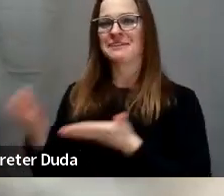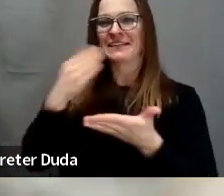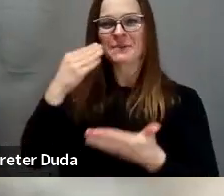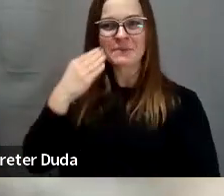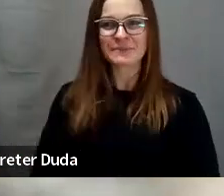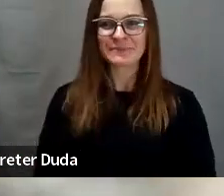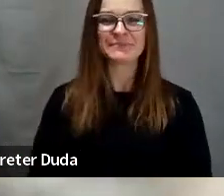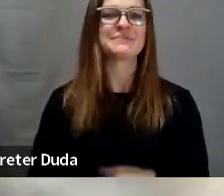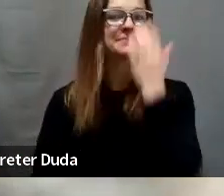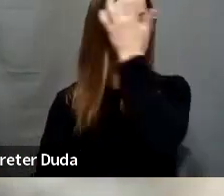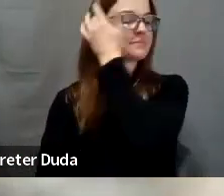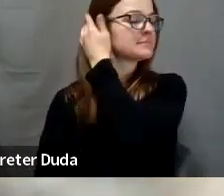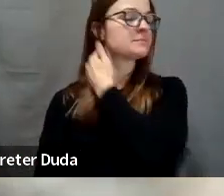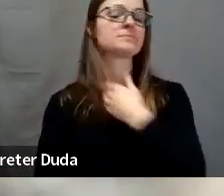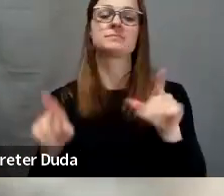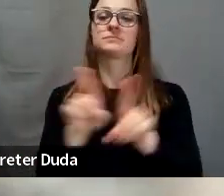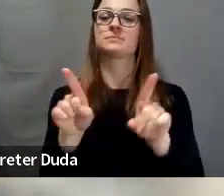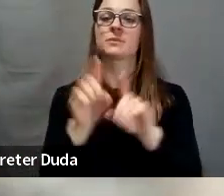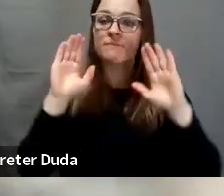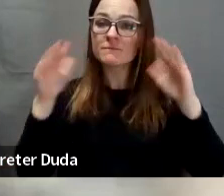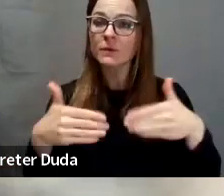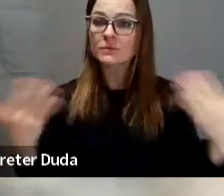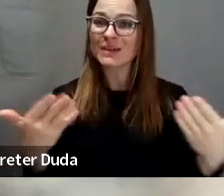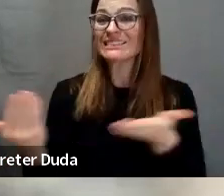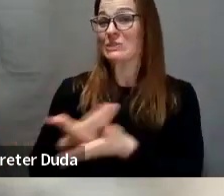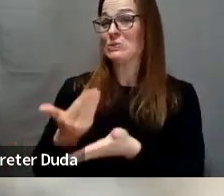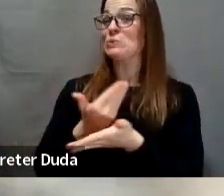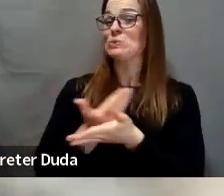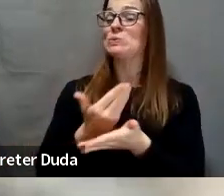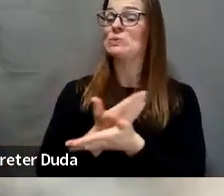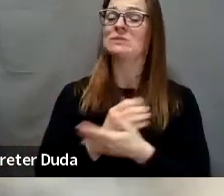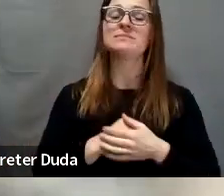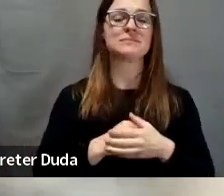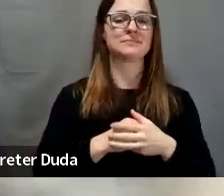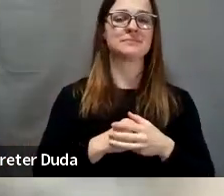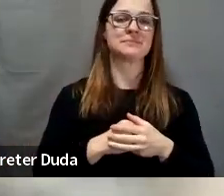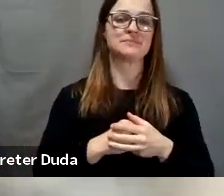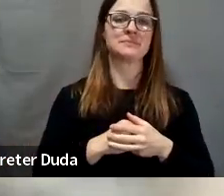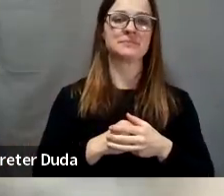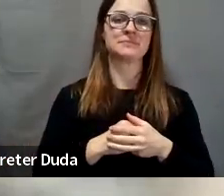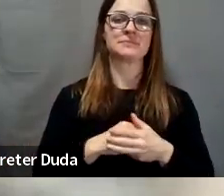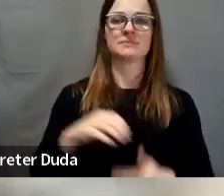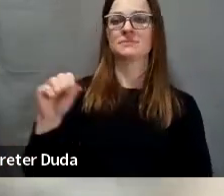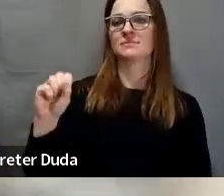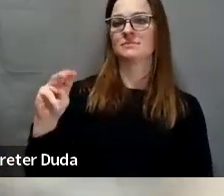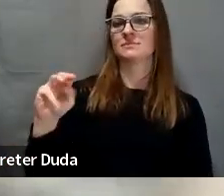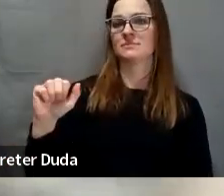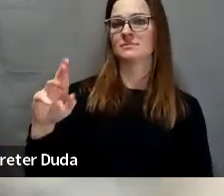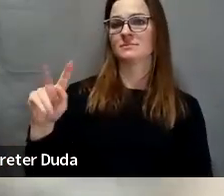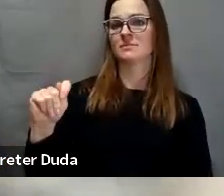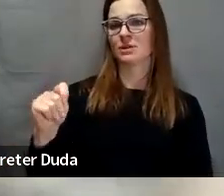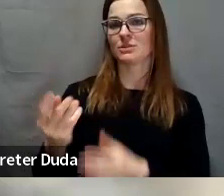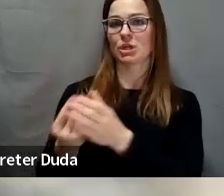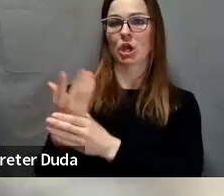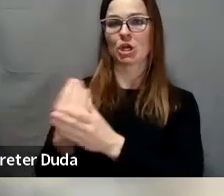Another section that we're going to focus on today, which is new to this presentation, is smart garden options.